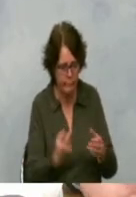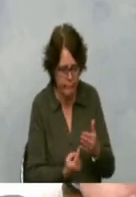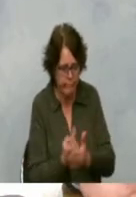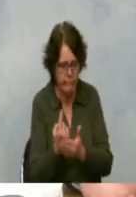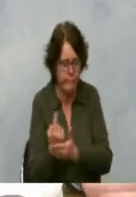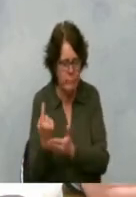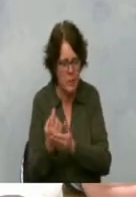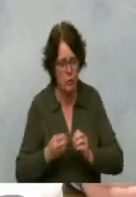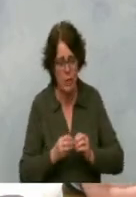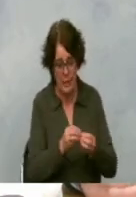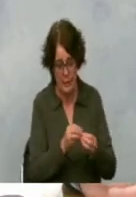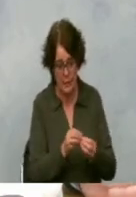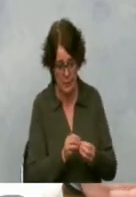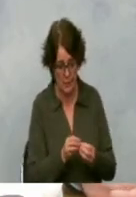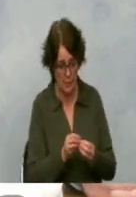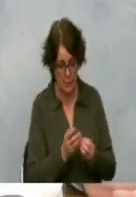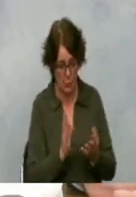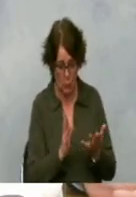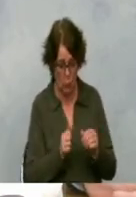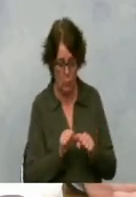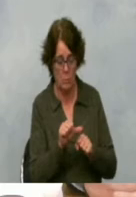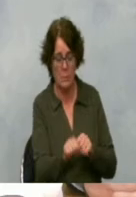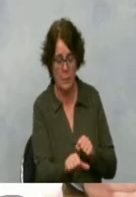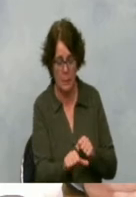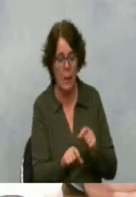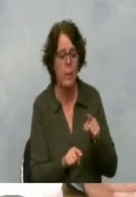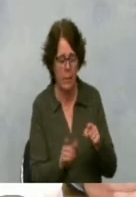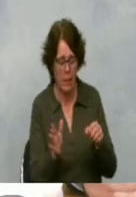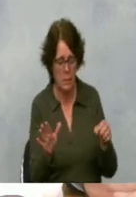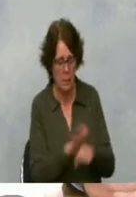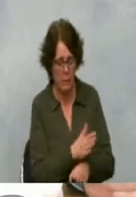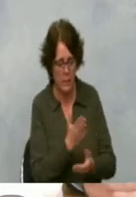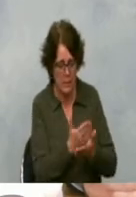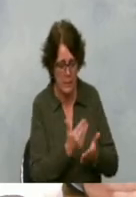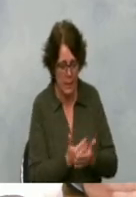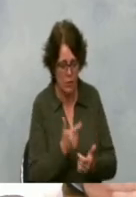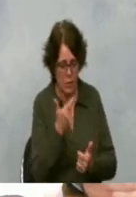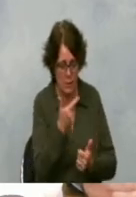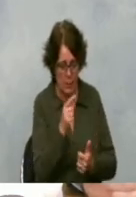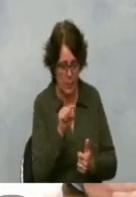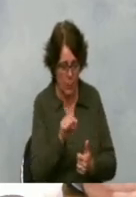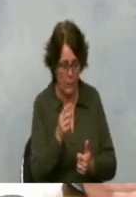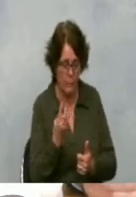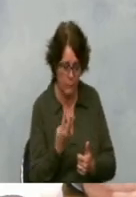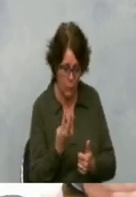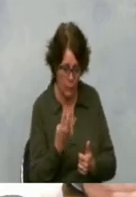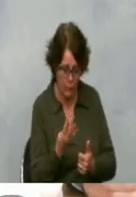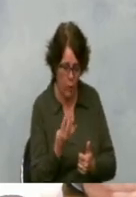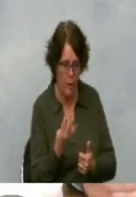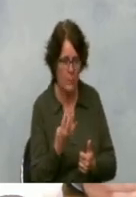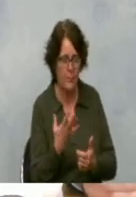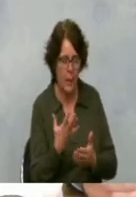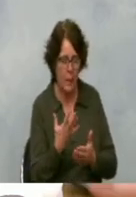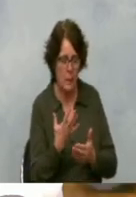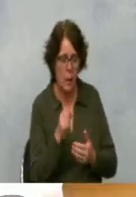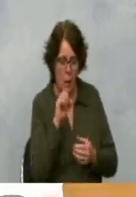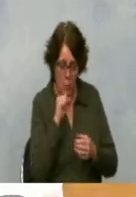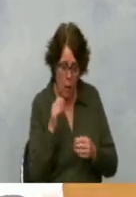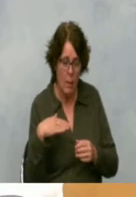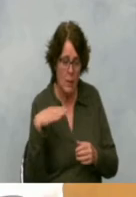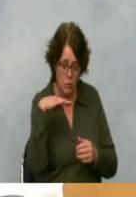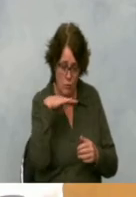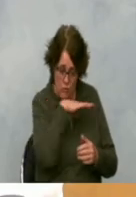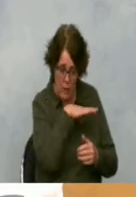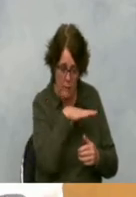So where do we go now with this? And that's covered at section 7.4. A paper will be drafted which will present